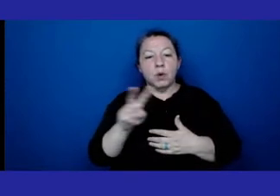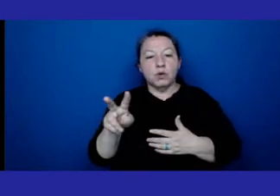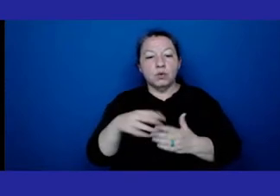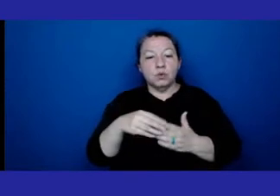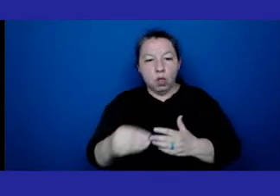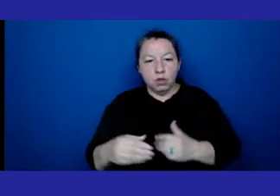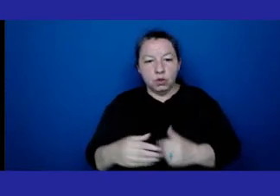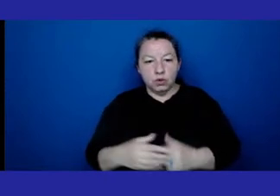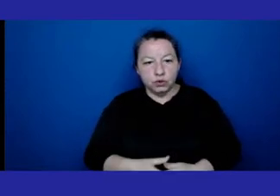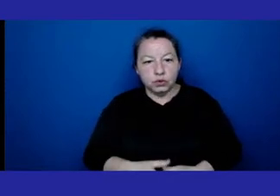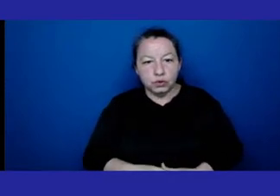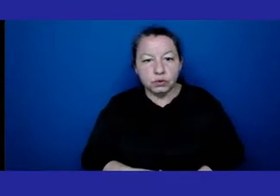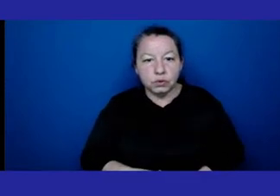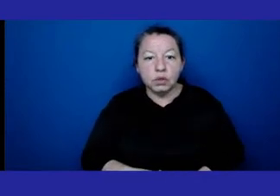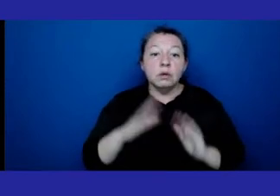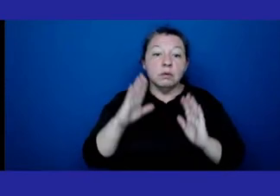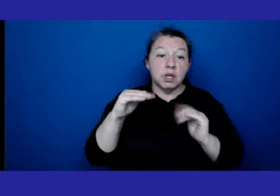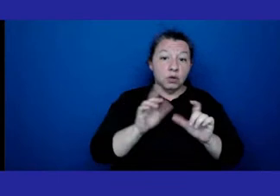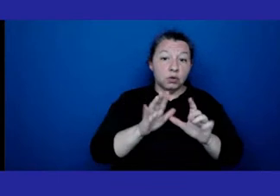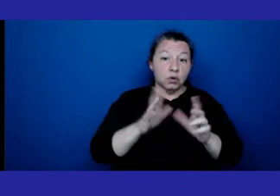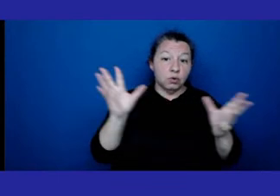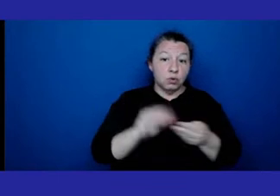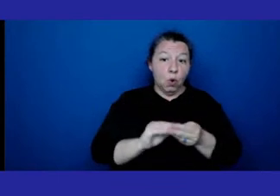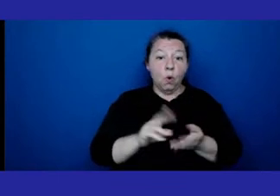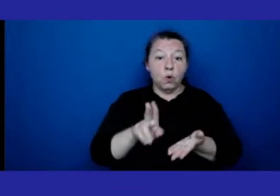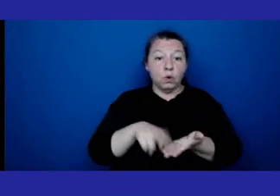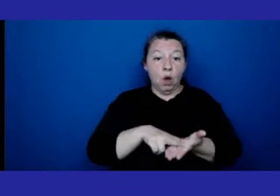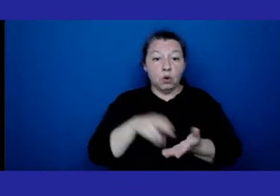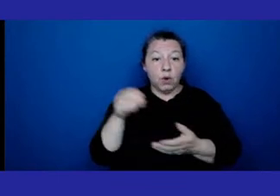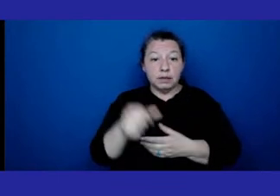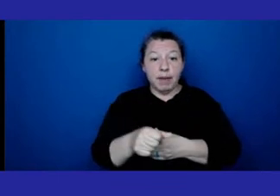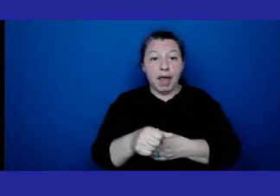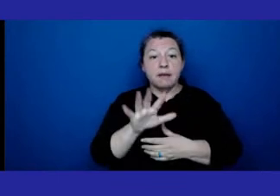$50,438,922. The expected total contract spend is